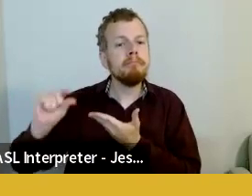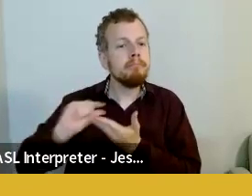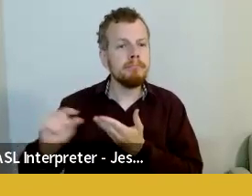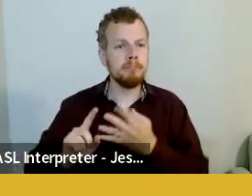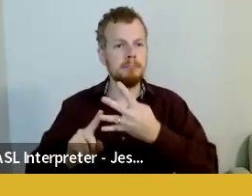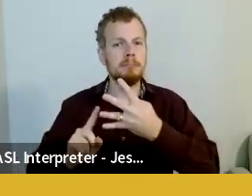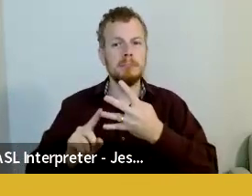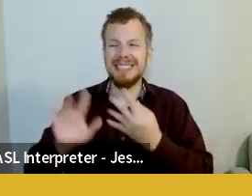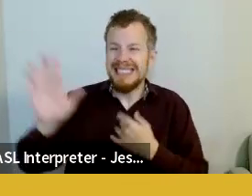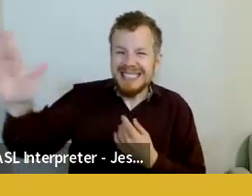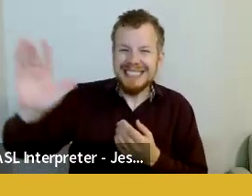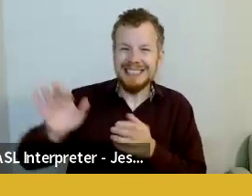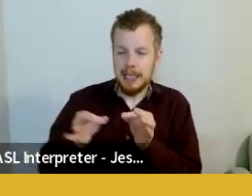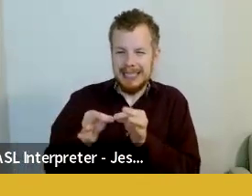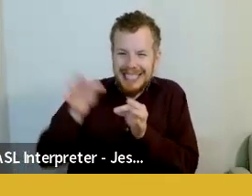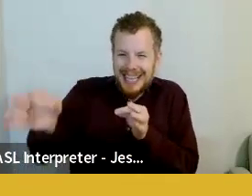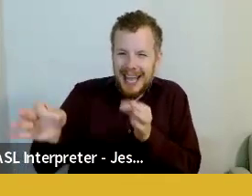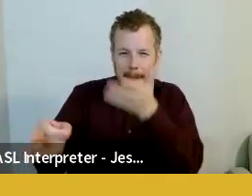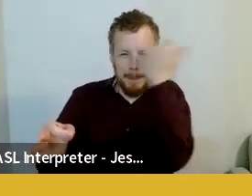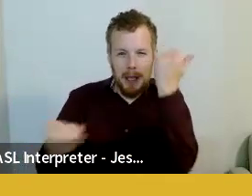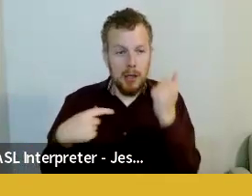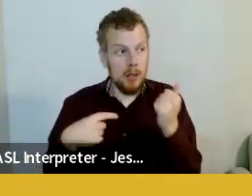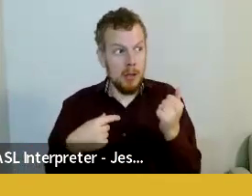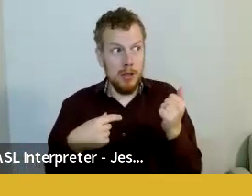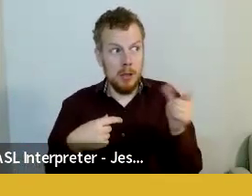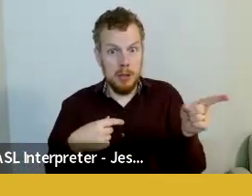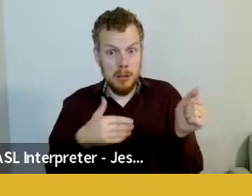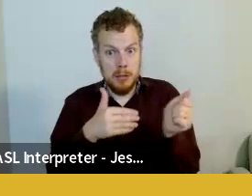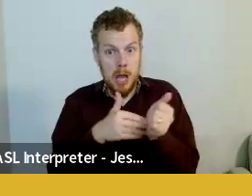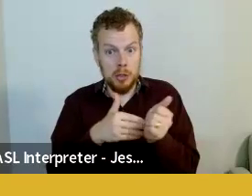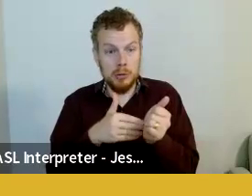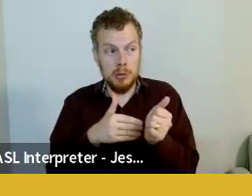medical delay. Essentially, this is when you speak with your primary